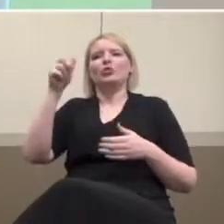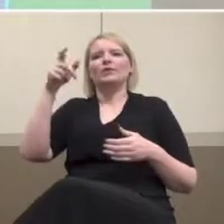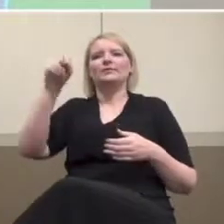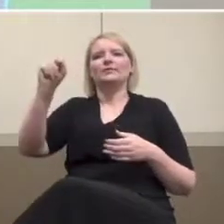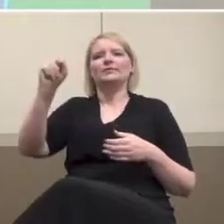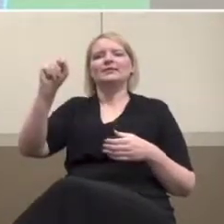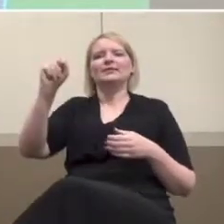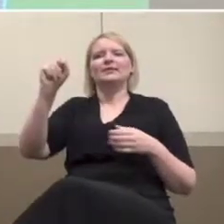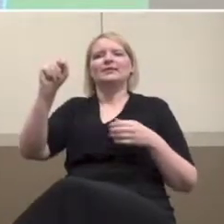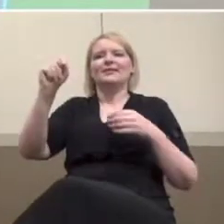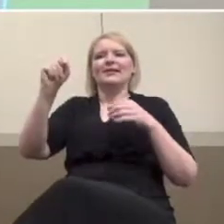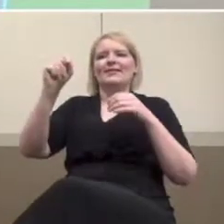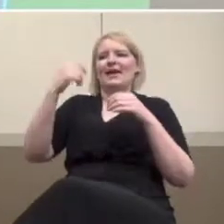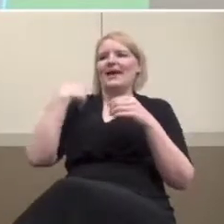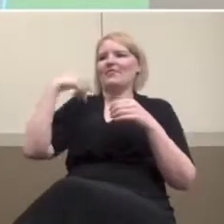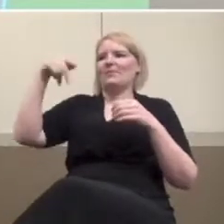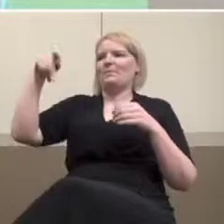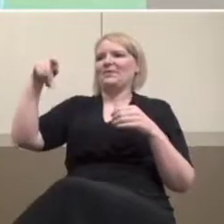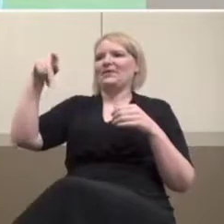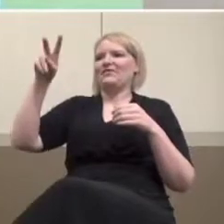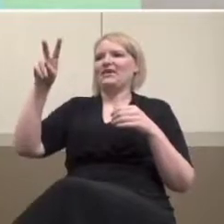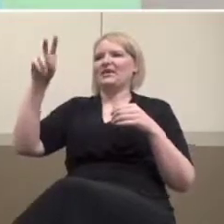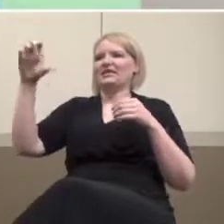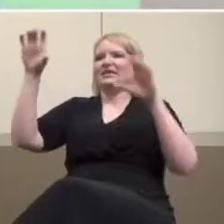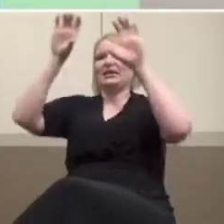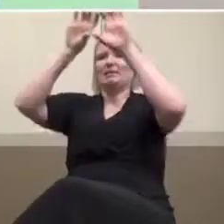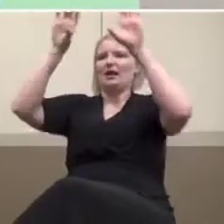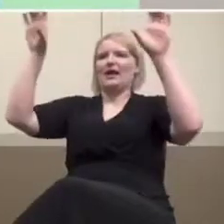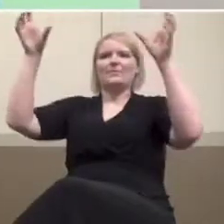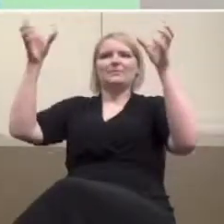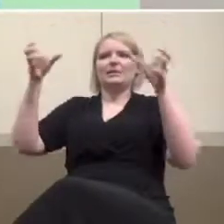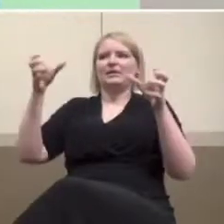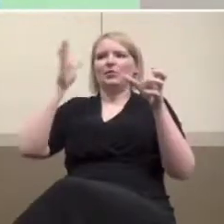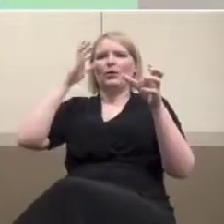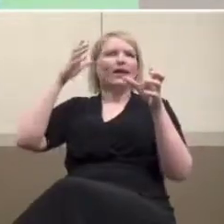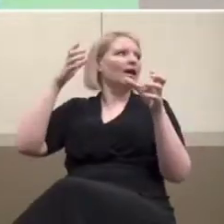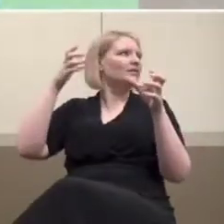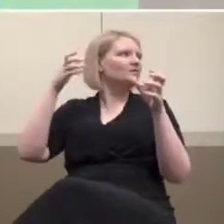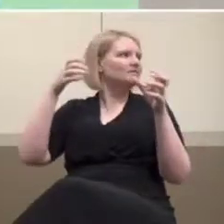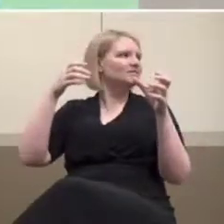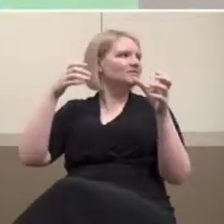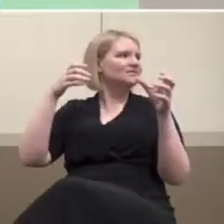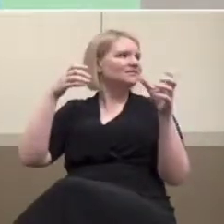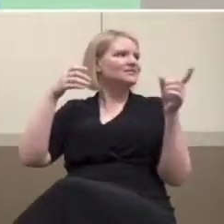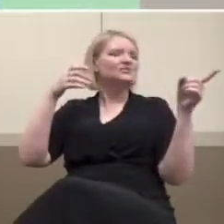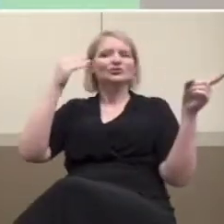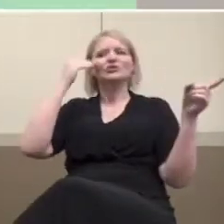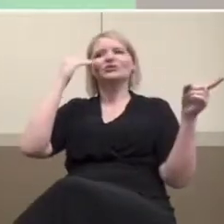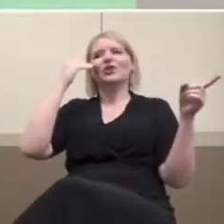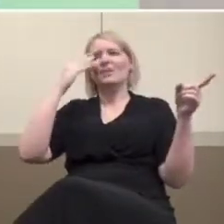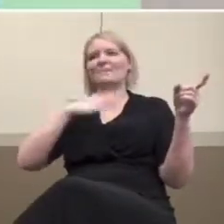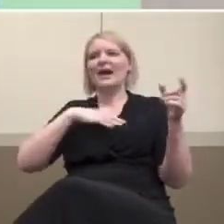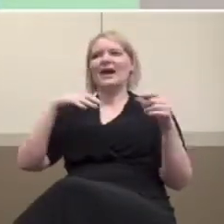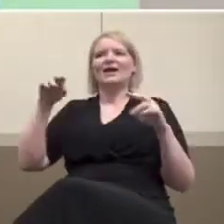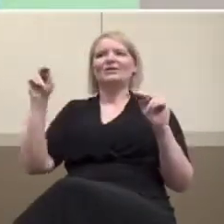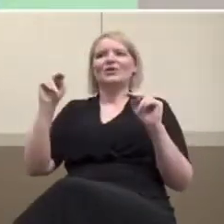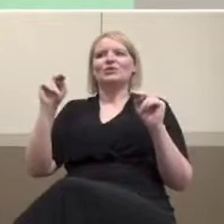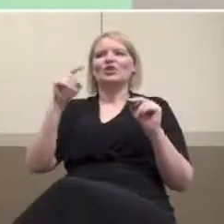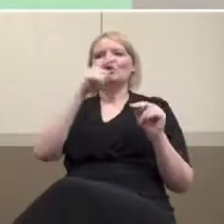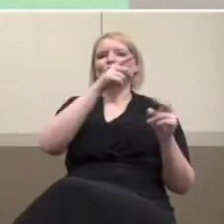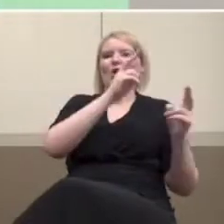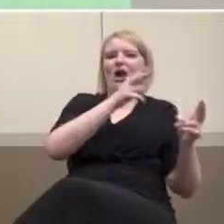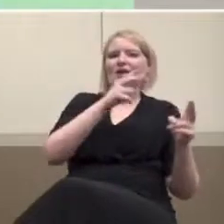PVC piping, and it's like a little thing that'll sit down. Yeah, there you go, my negotiation. You hunt, you make this for